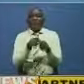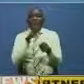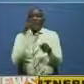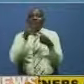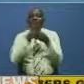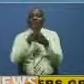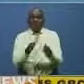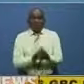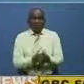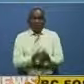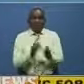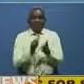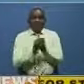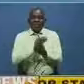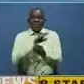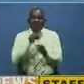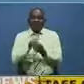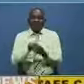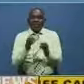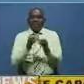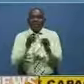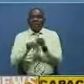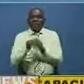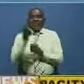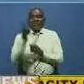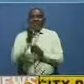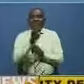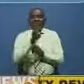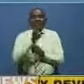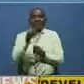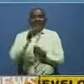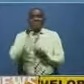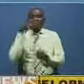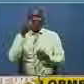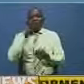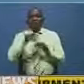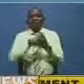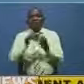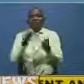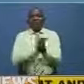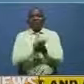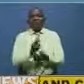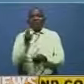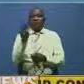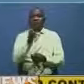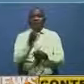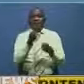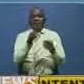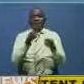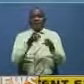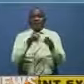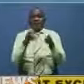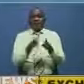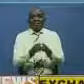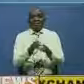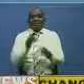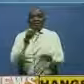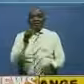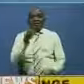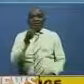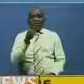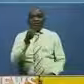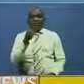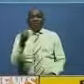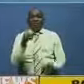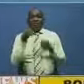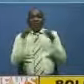farms. This constitutes about 722 farmlands. Upper West Regional Director of NADMO, Mustafa Ahmed, disclosed this